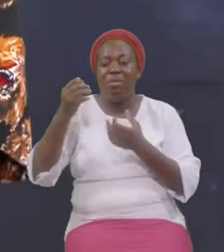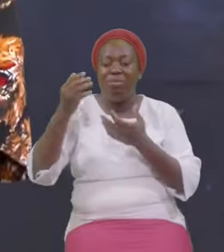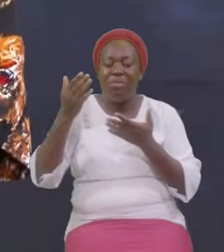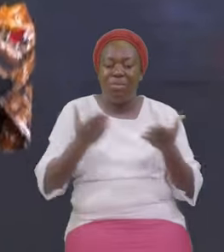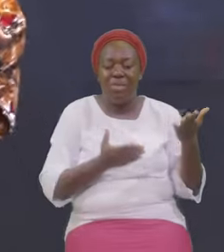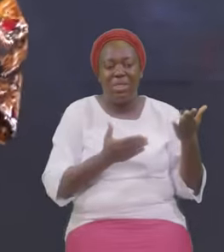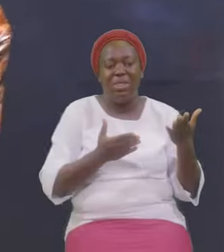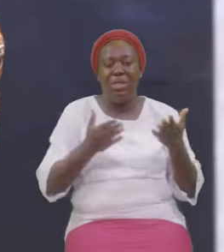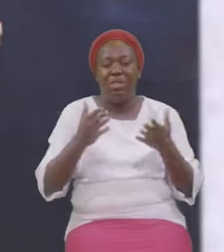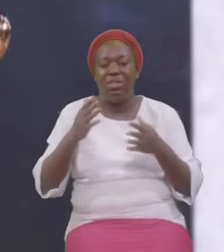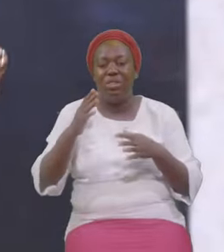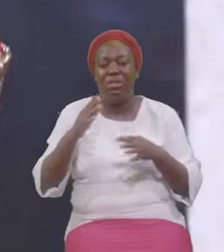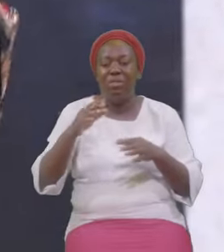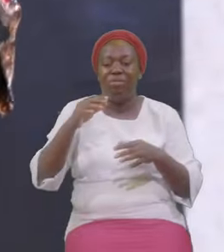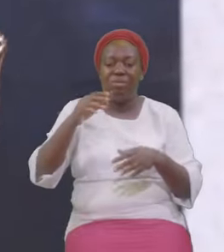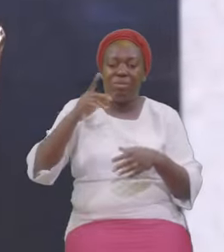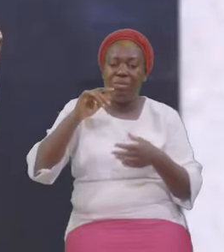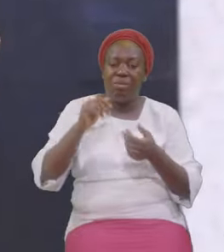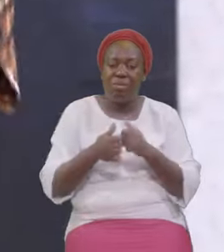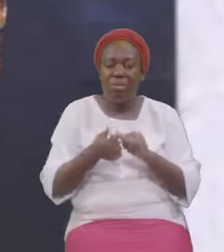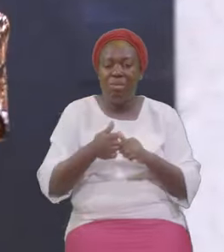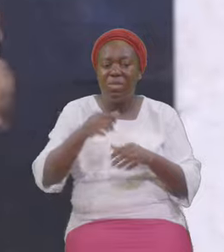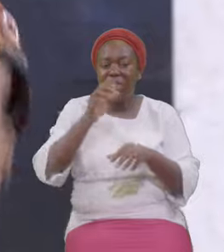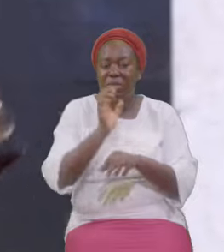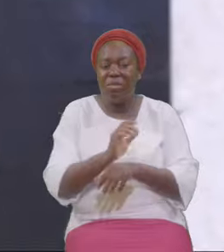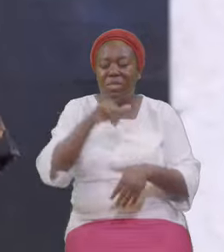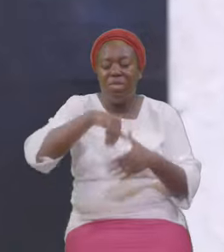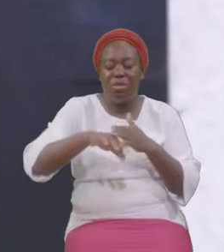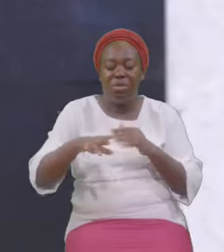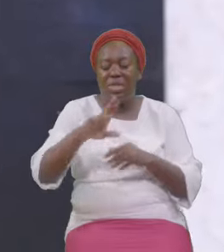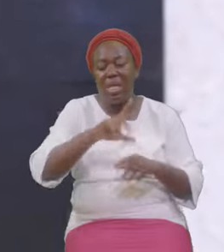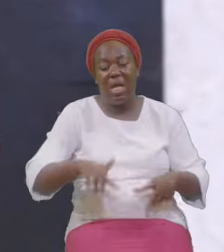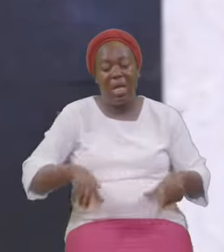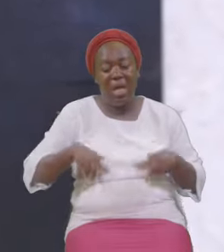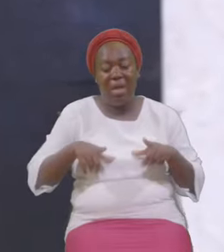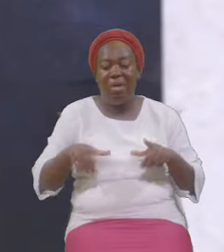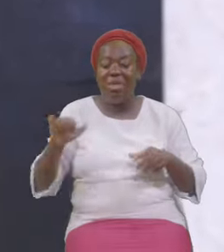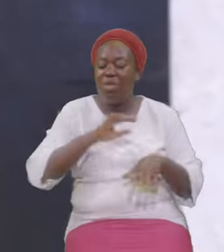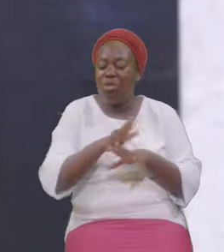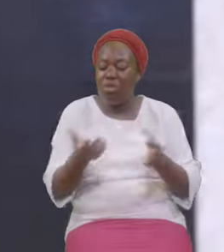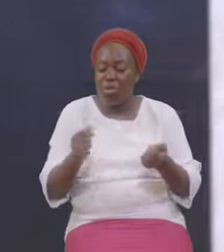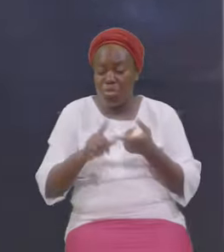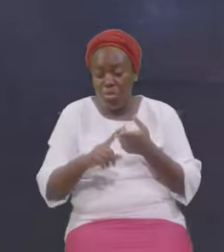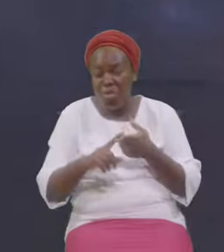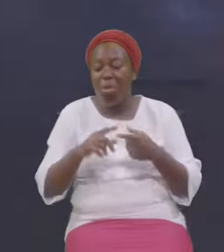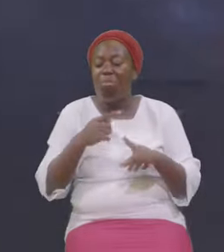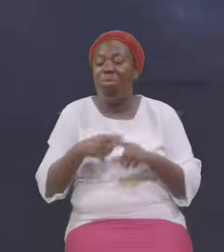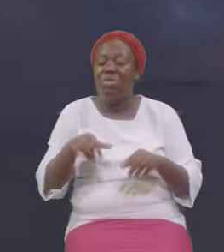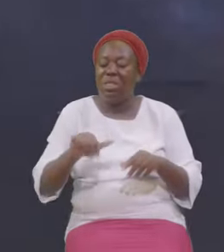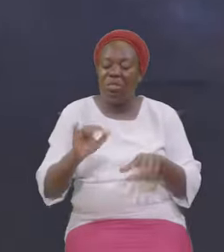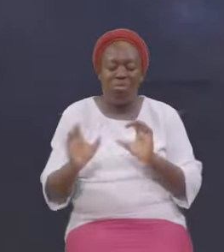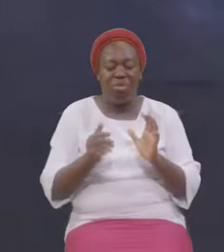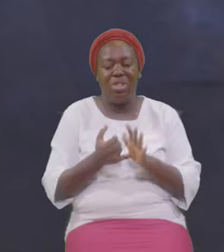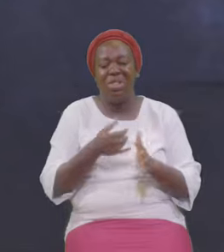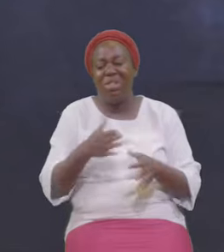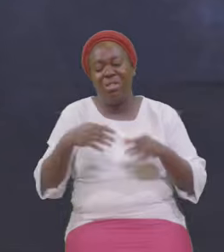lives. They don't want to, yet they do. But as a power, I come to introduce to